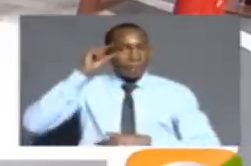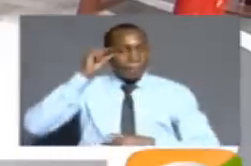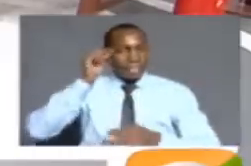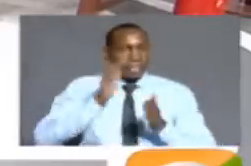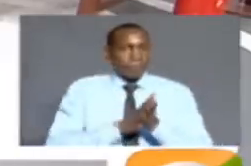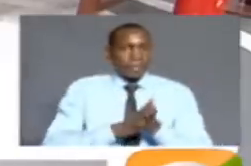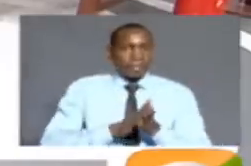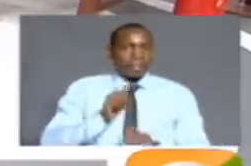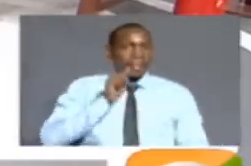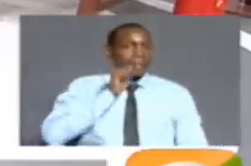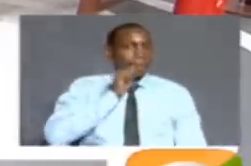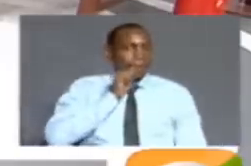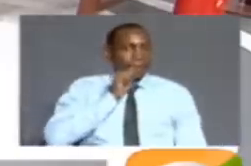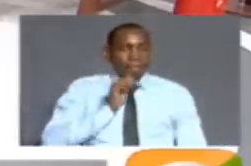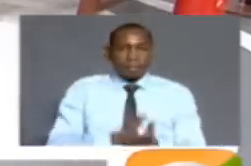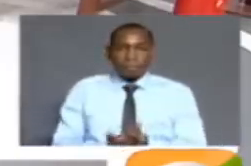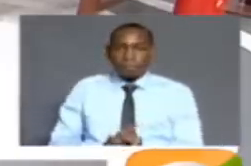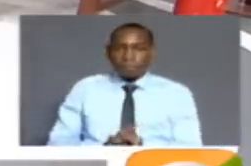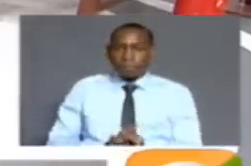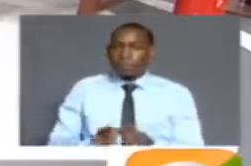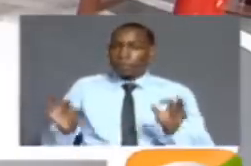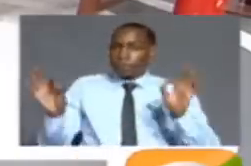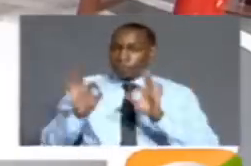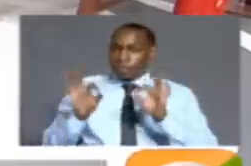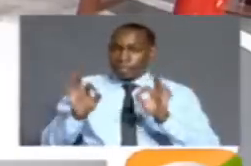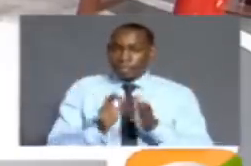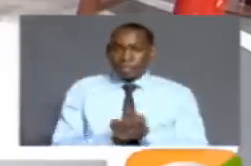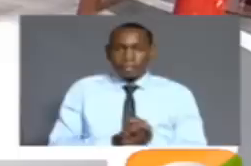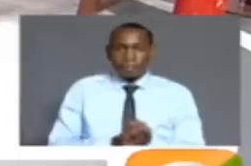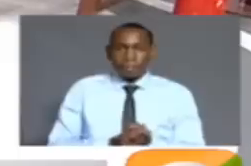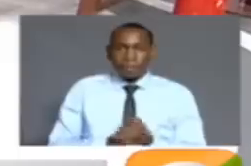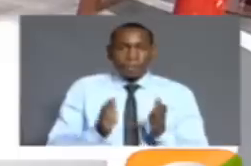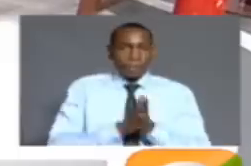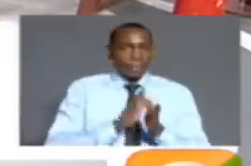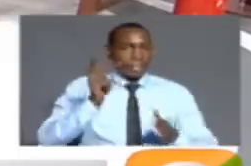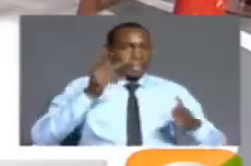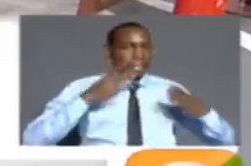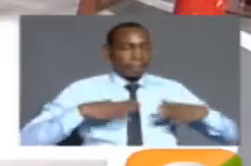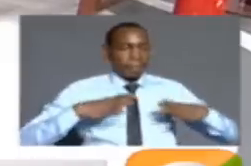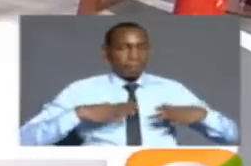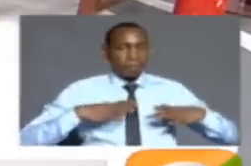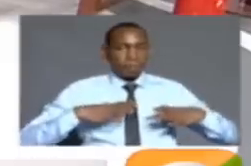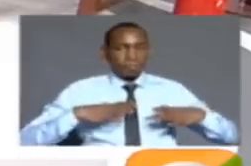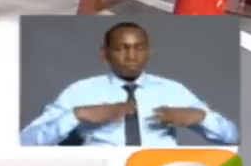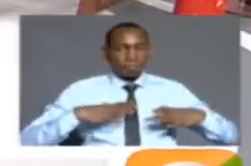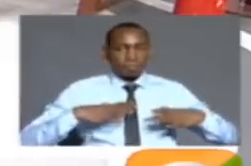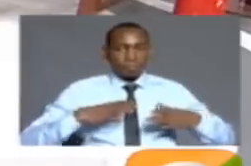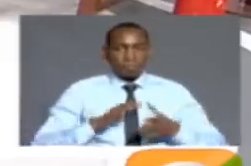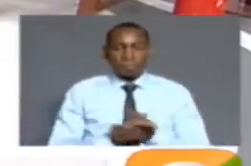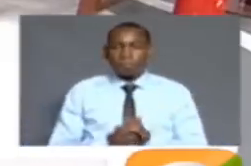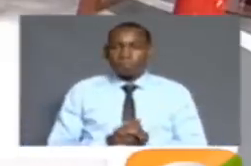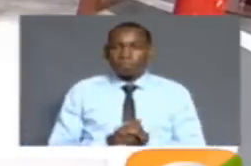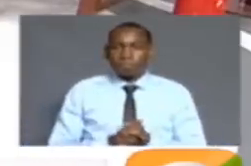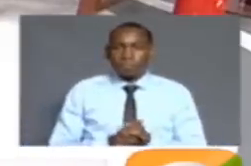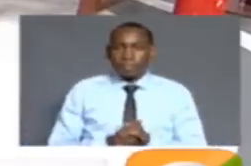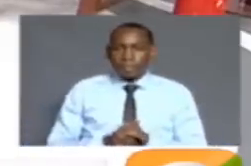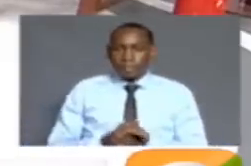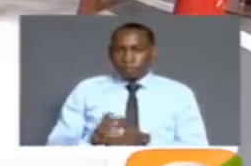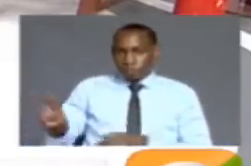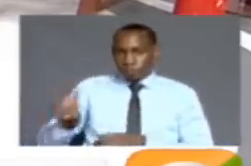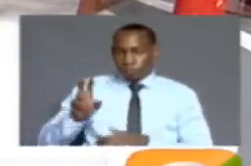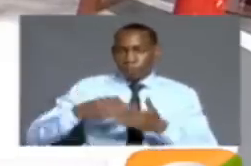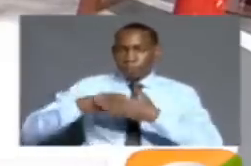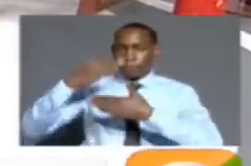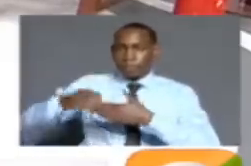you from the UK. Yes. Goodness. Just but for we you. Are, we are on recess. And Kenyans. Yeah. And Kenyans. Just in case they wonder why. You guys are the future. Thank you. Thank you.